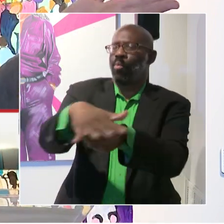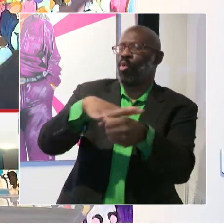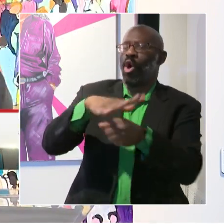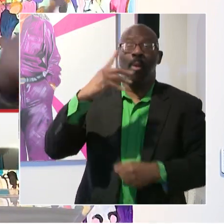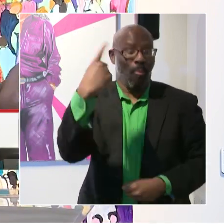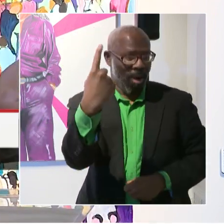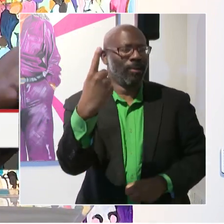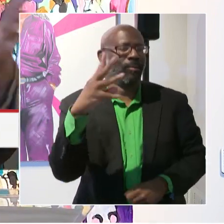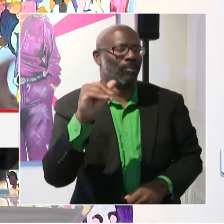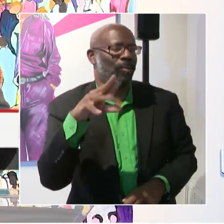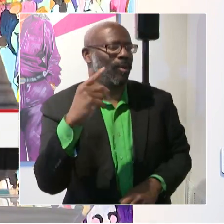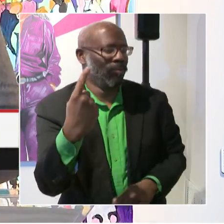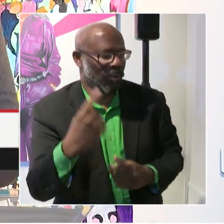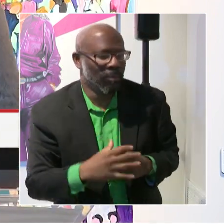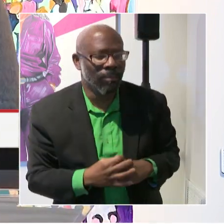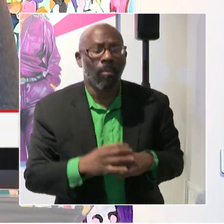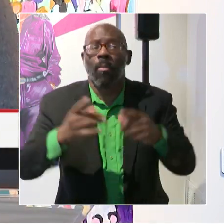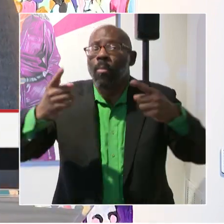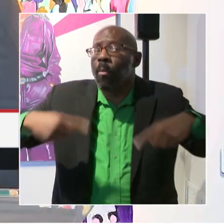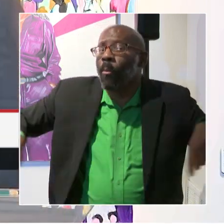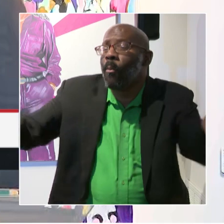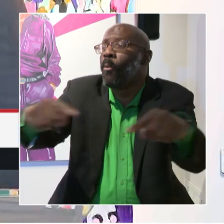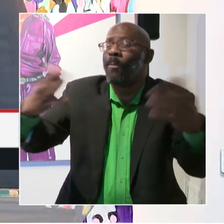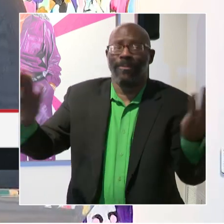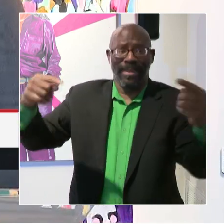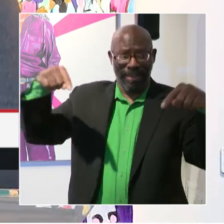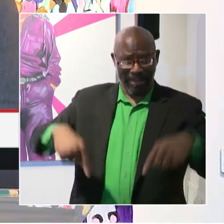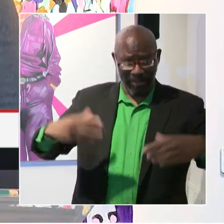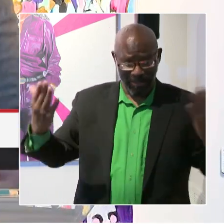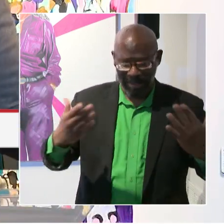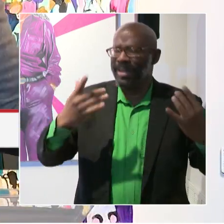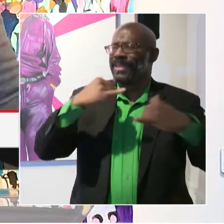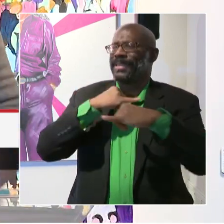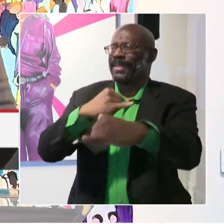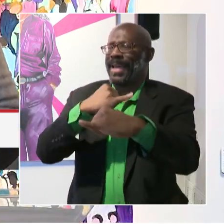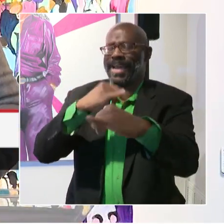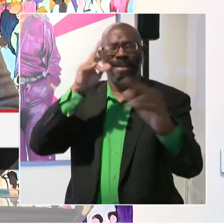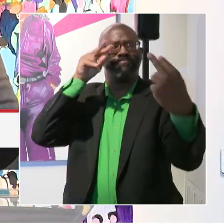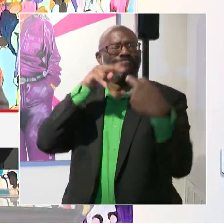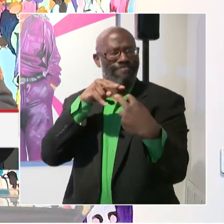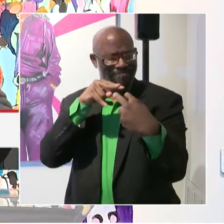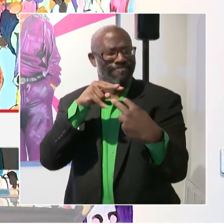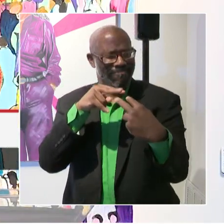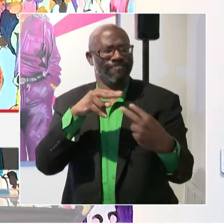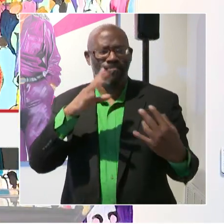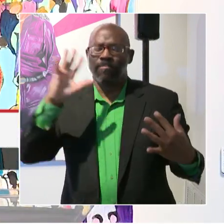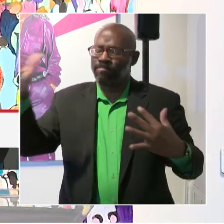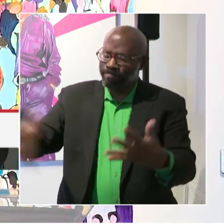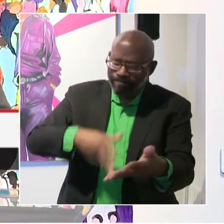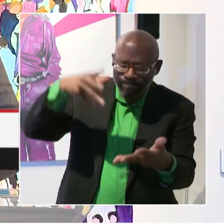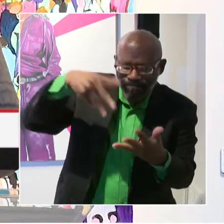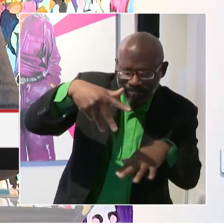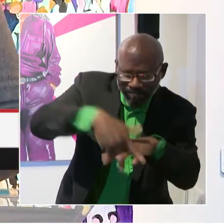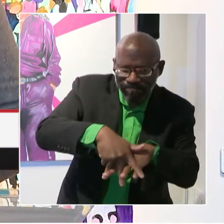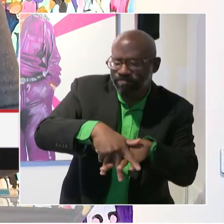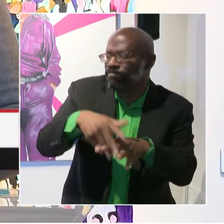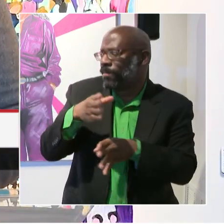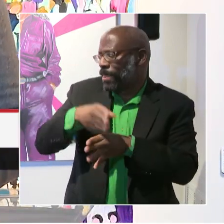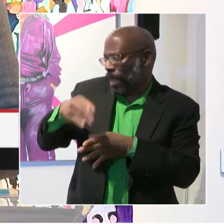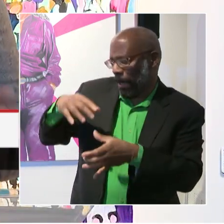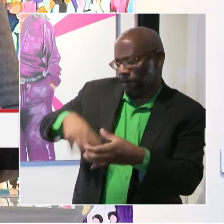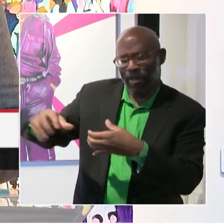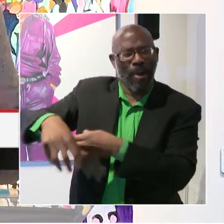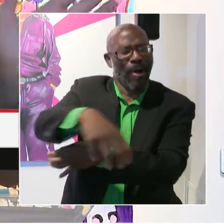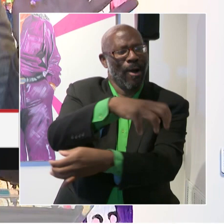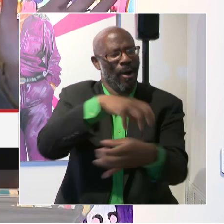same, anchoring our neighborhoods and fueling economic growth. Together, we drive diverse communities where people want to